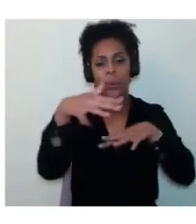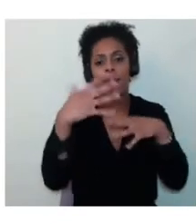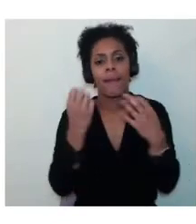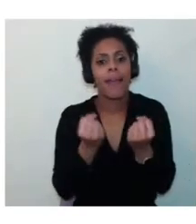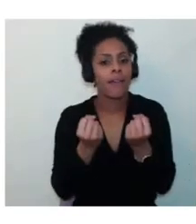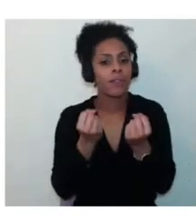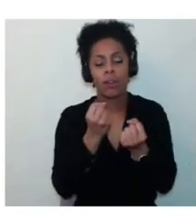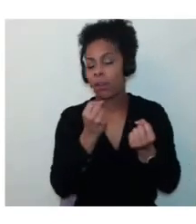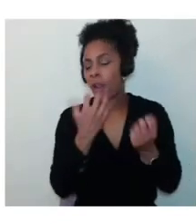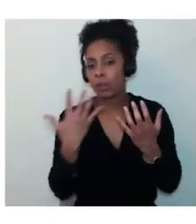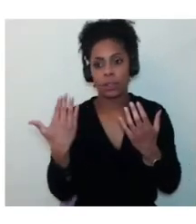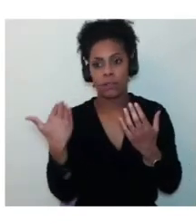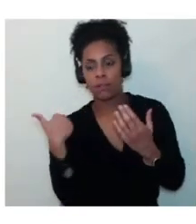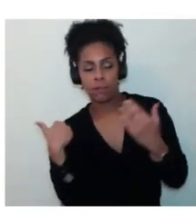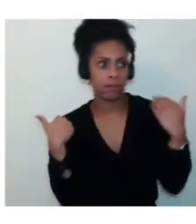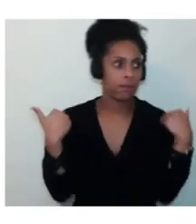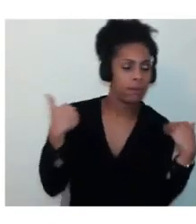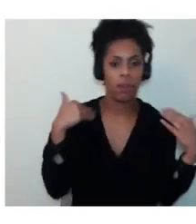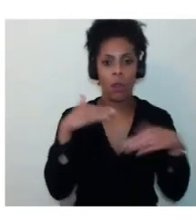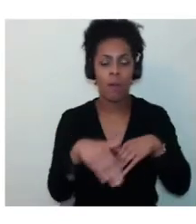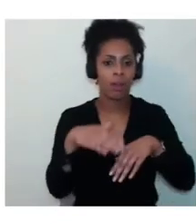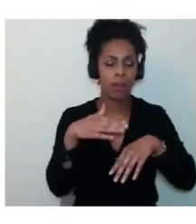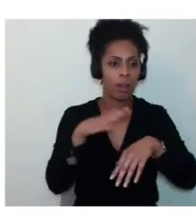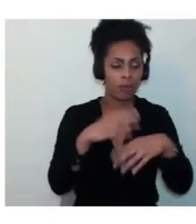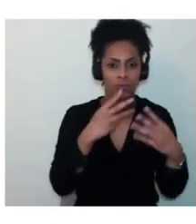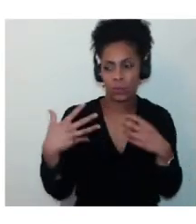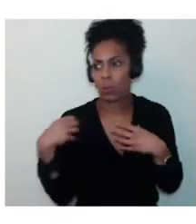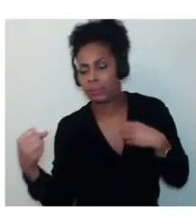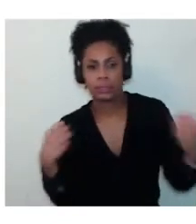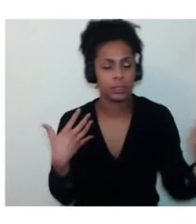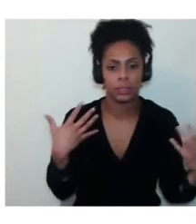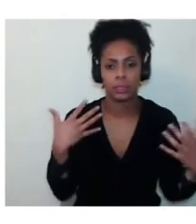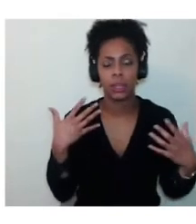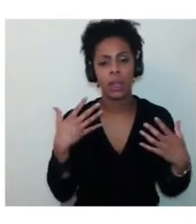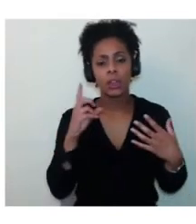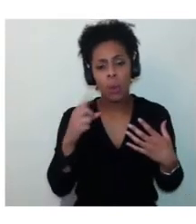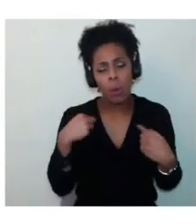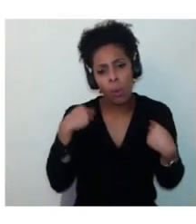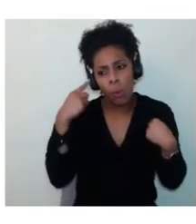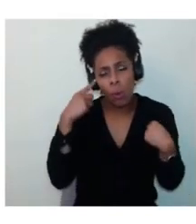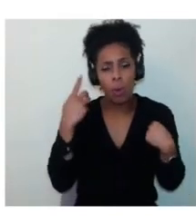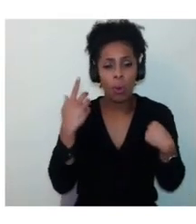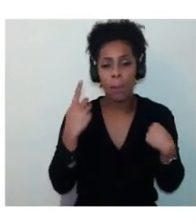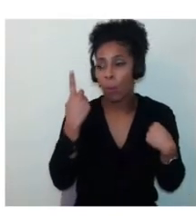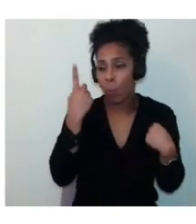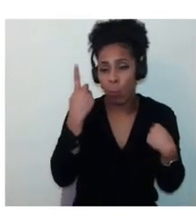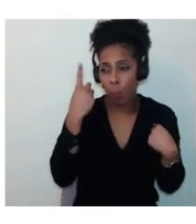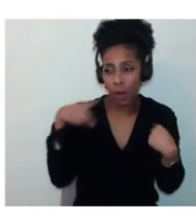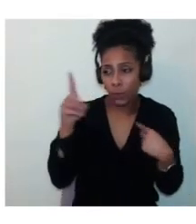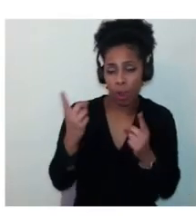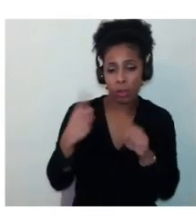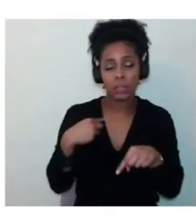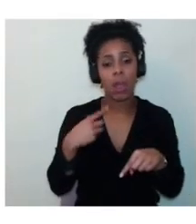and resources. So maybe I haven't got time to go to each of you in turn. If one of you would like to take the question on, how do we